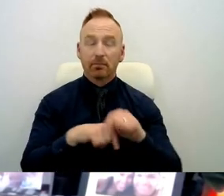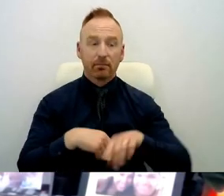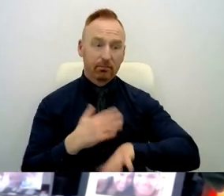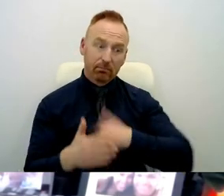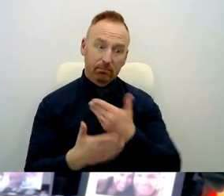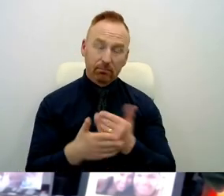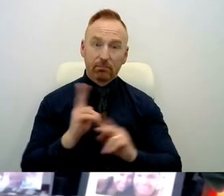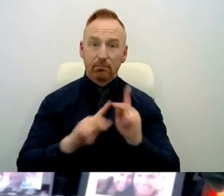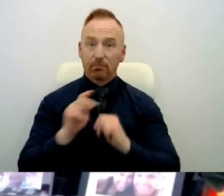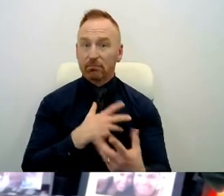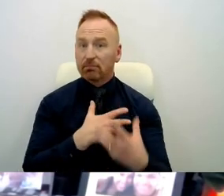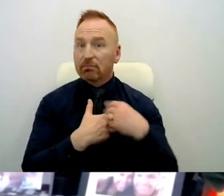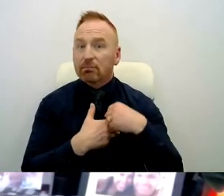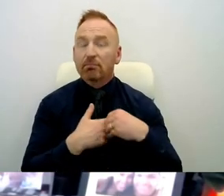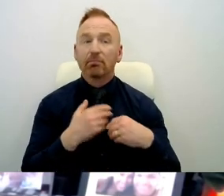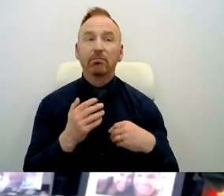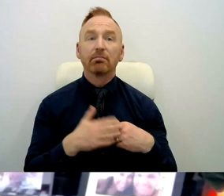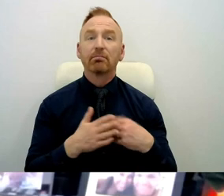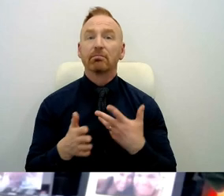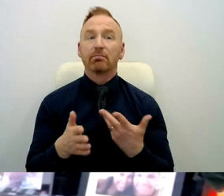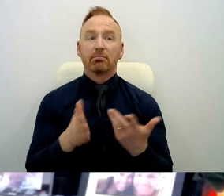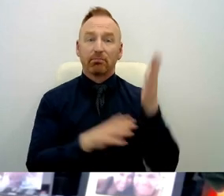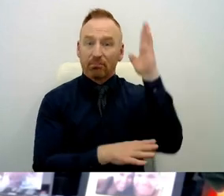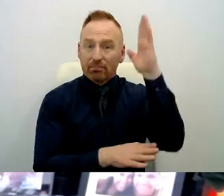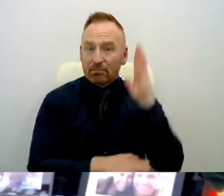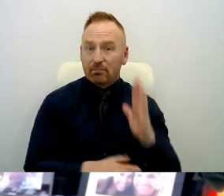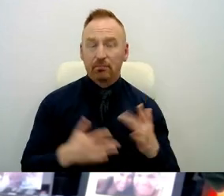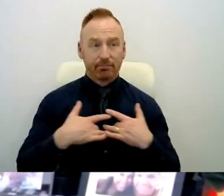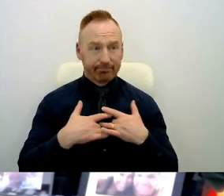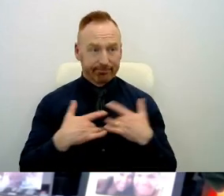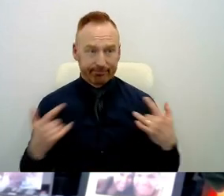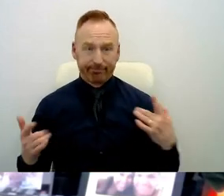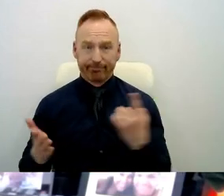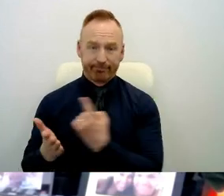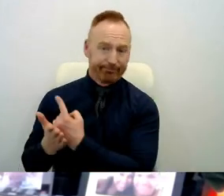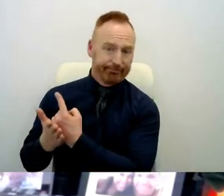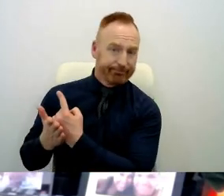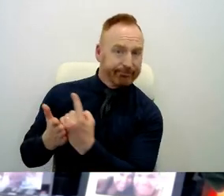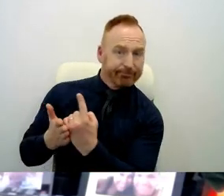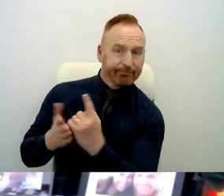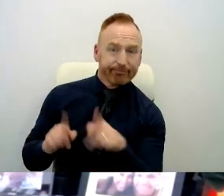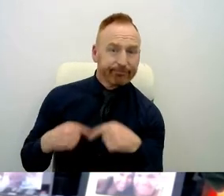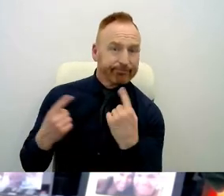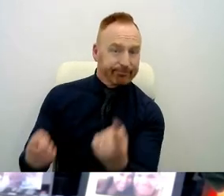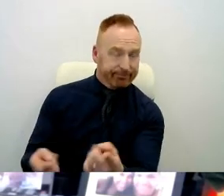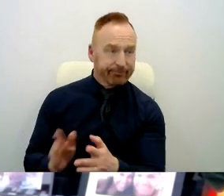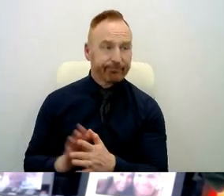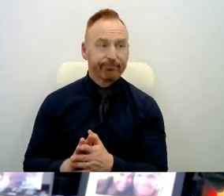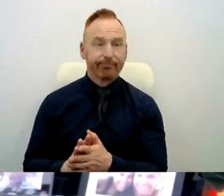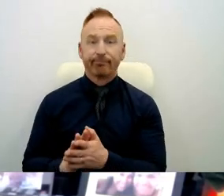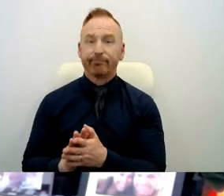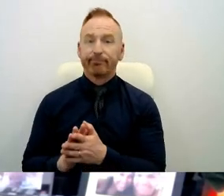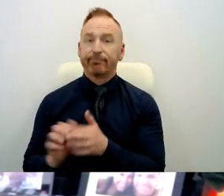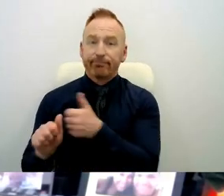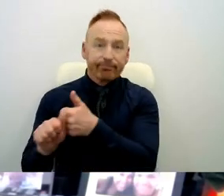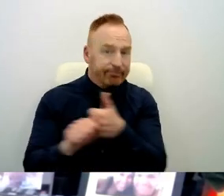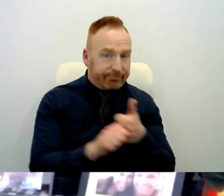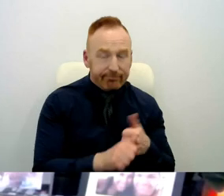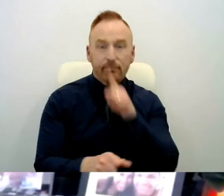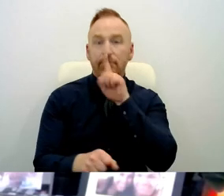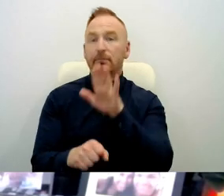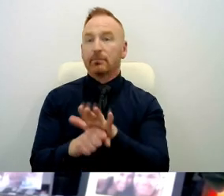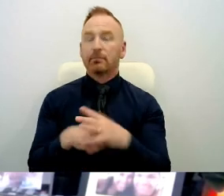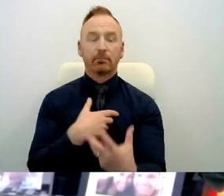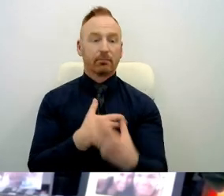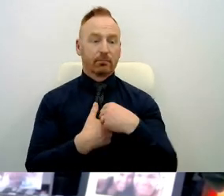all who, you know, have attended and joined and attended these speaker events throughout the past week. Everyone, you've made the commitment to join us